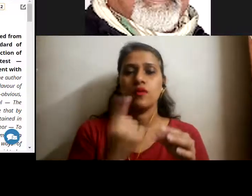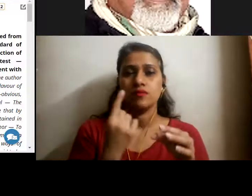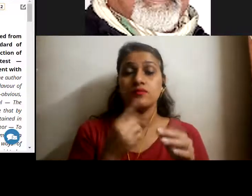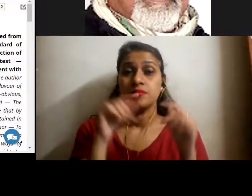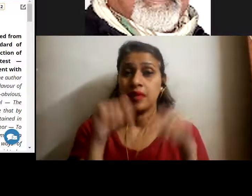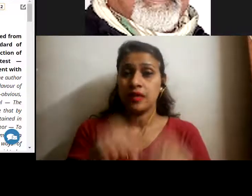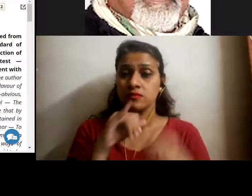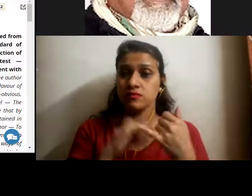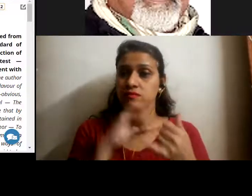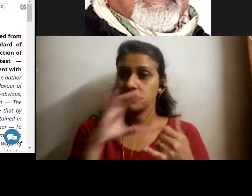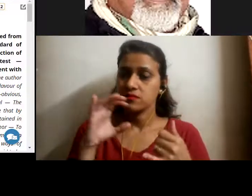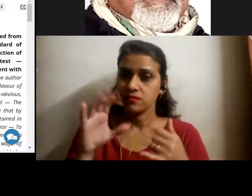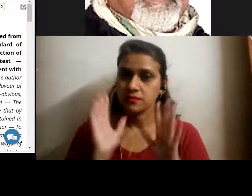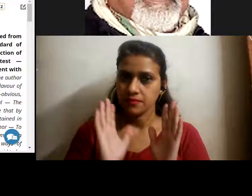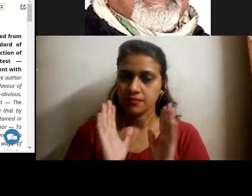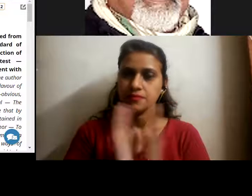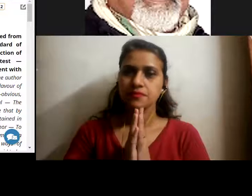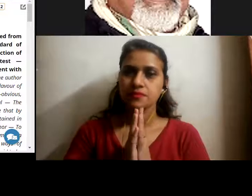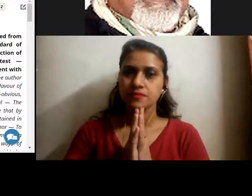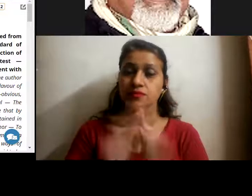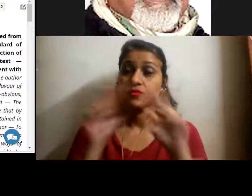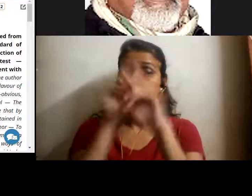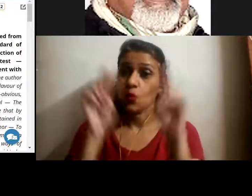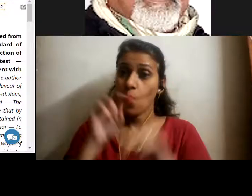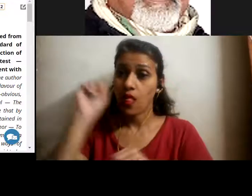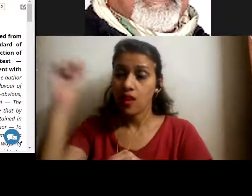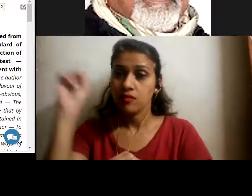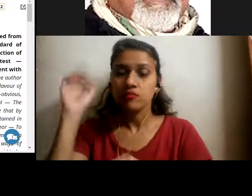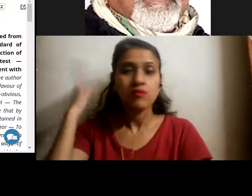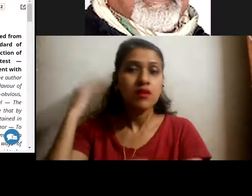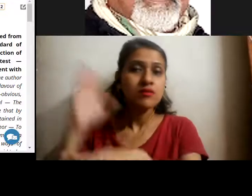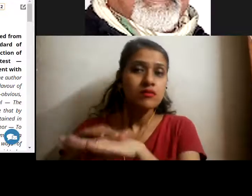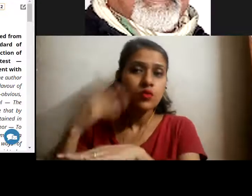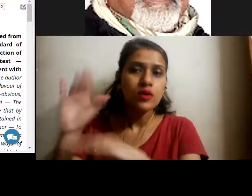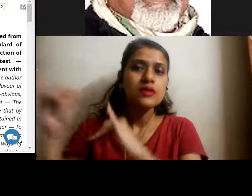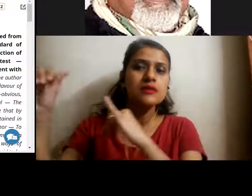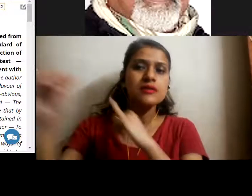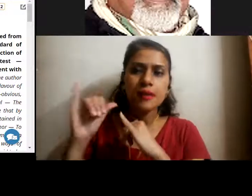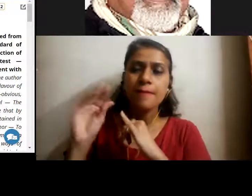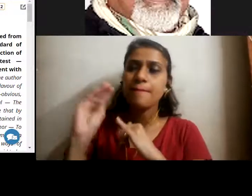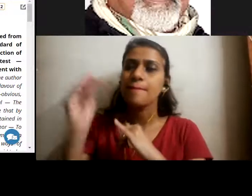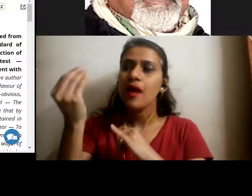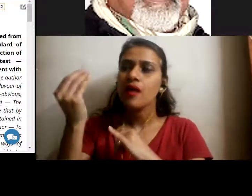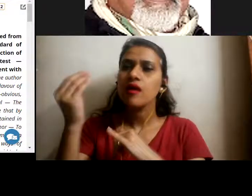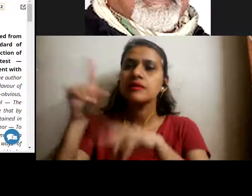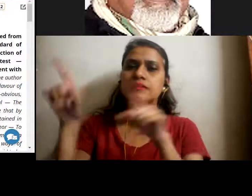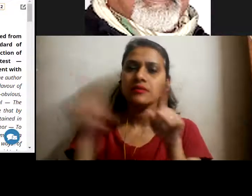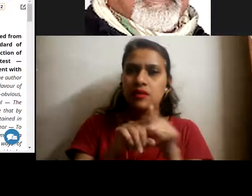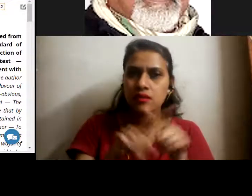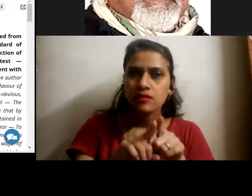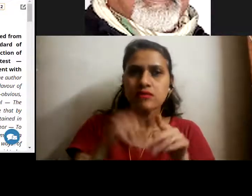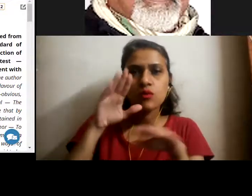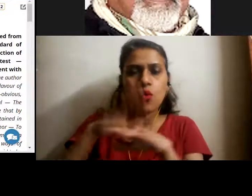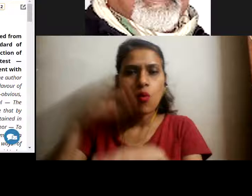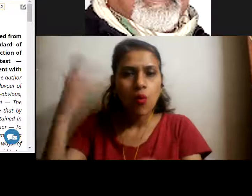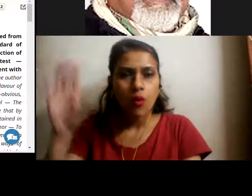SEC Online has foreign judgments as well. Like Westlaw, LexisNexis have already foreign judgments since